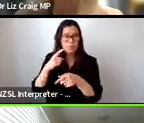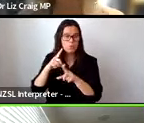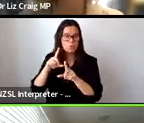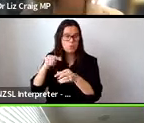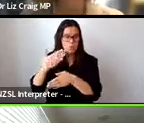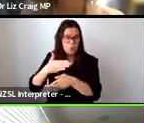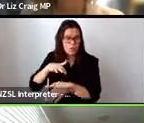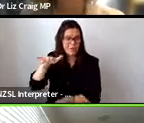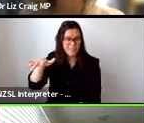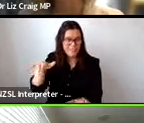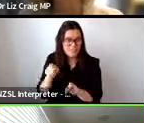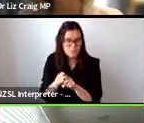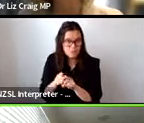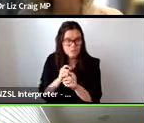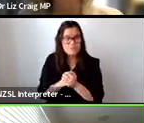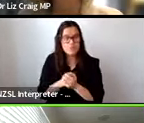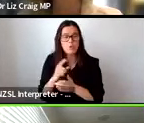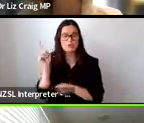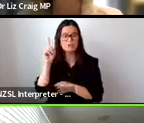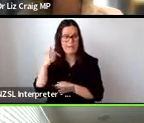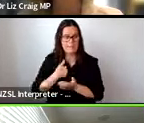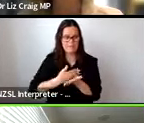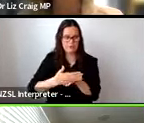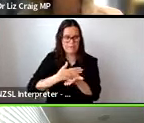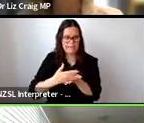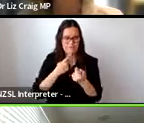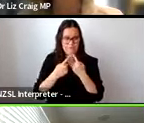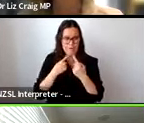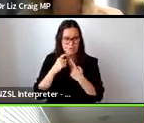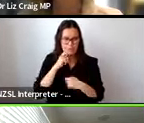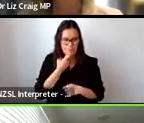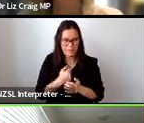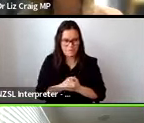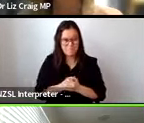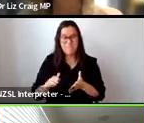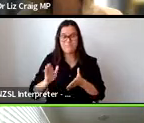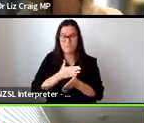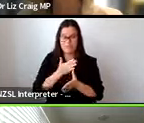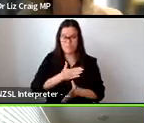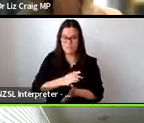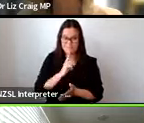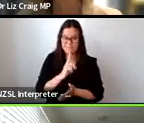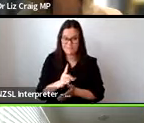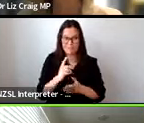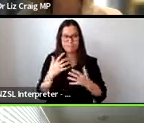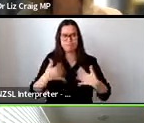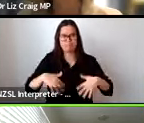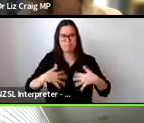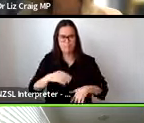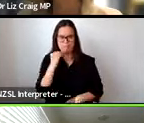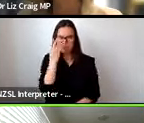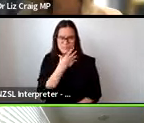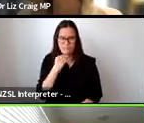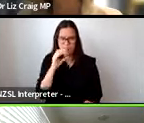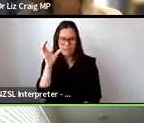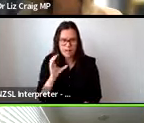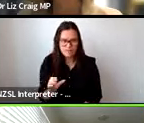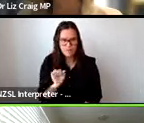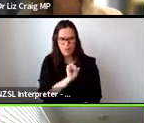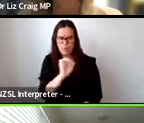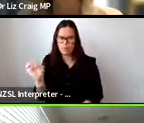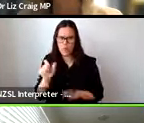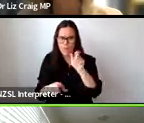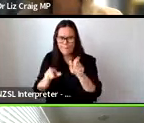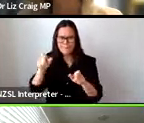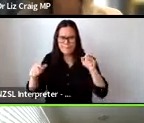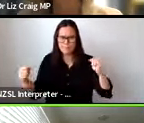collective expertise with you. You have a beautiful country. You have amazing and resilient people. You have people